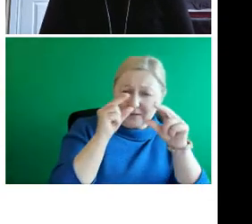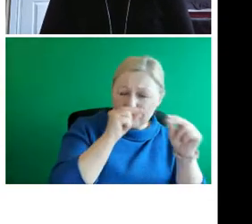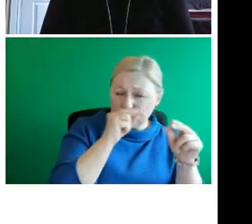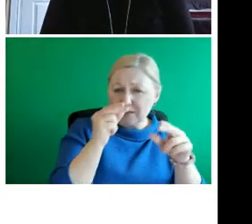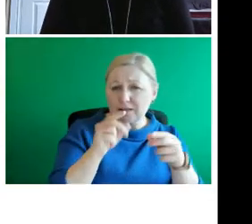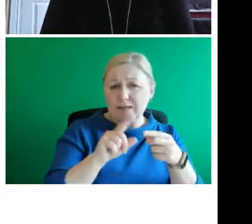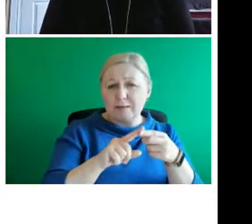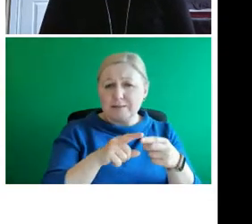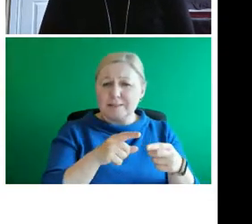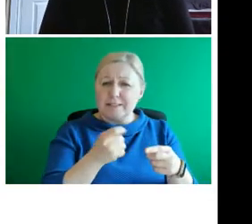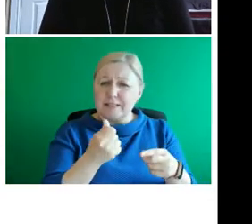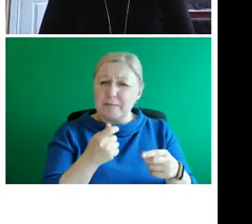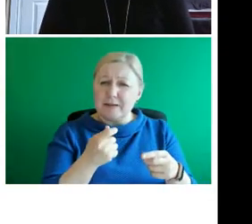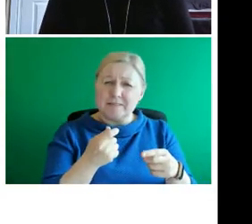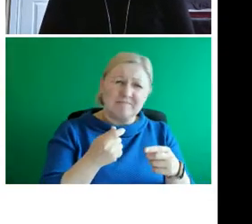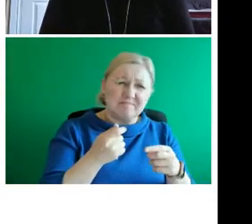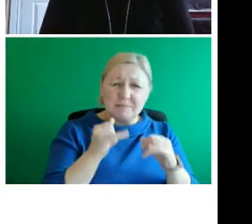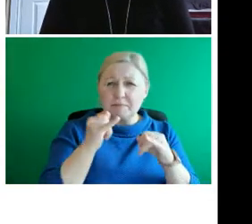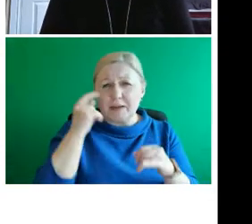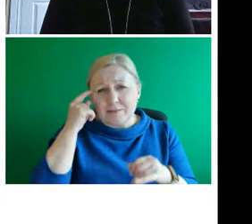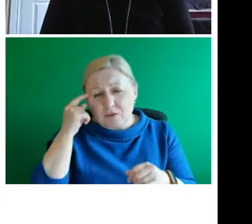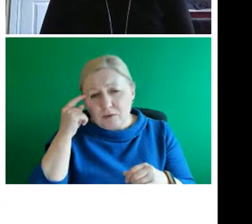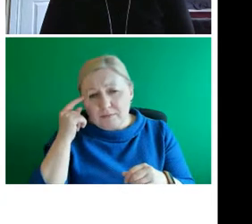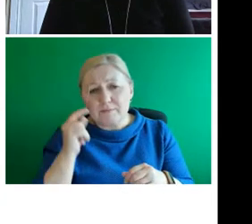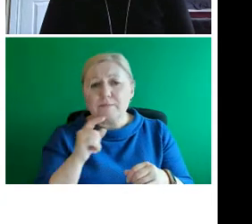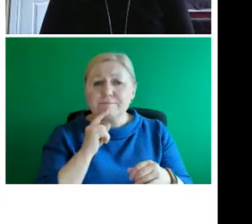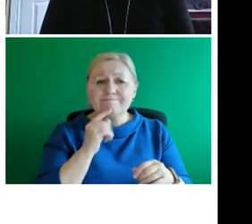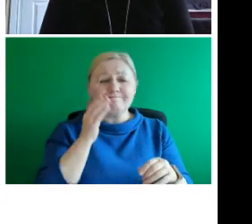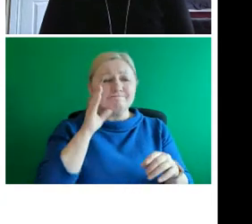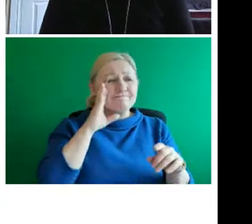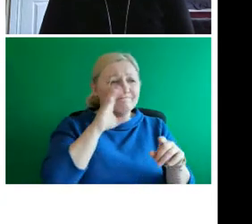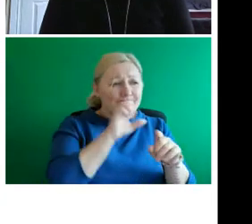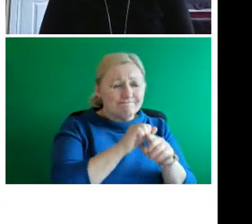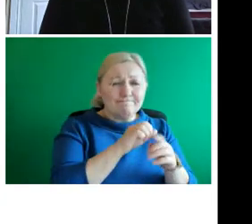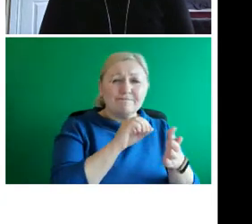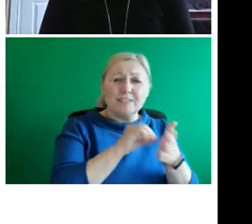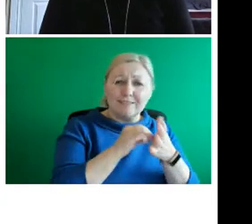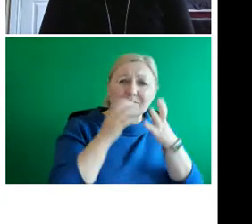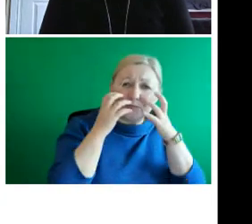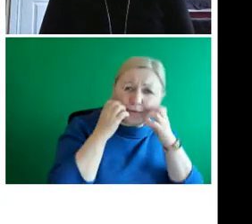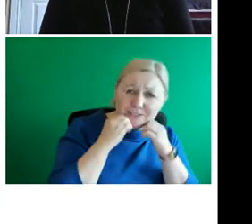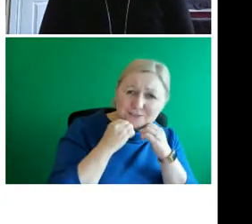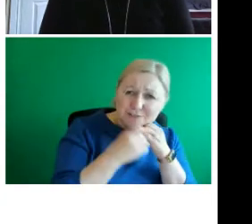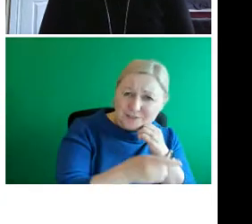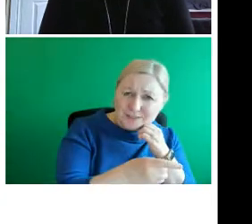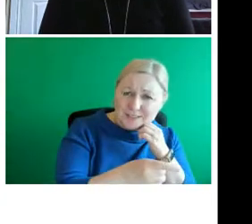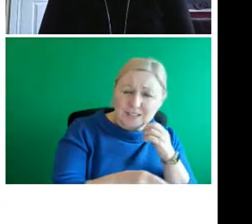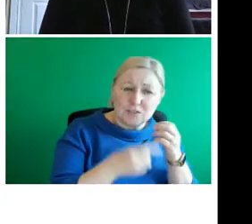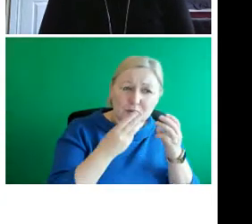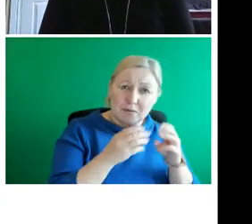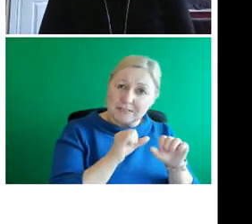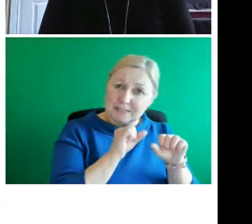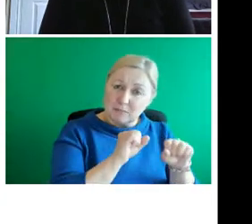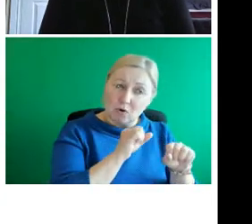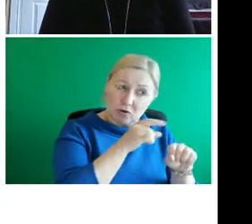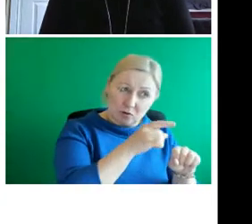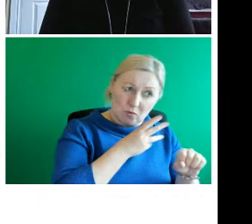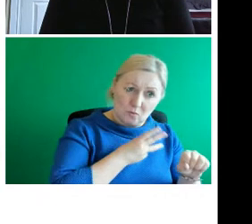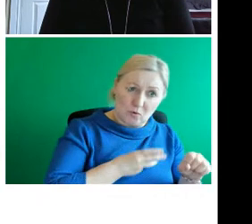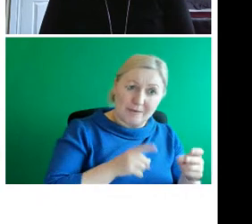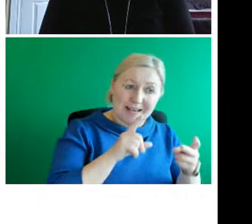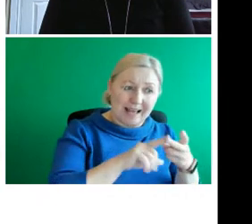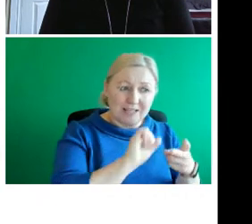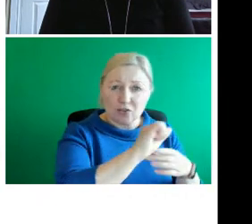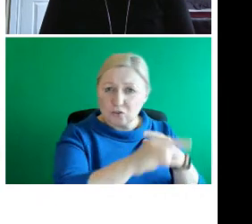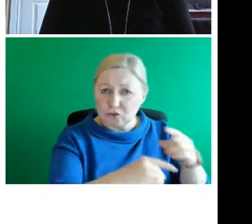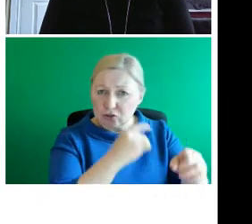underlying depression. We got some home supports in place to support her daughter and to support this lady herself. And again, I'm delighted to say that